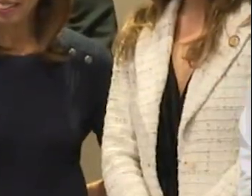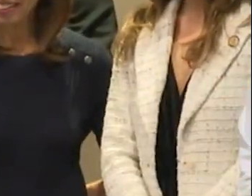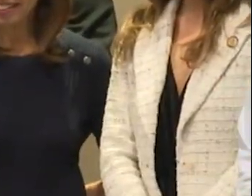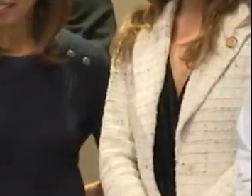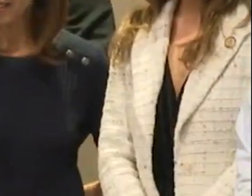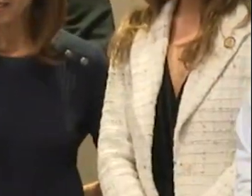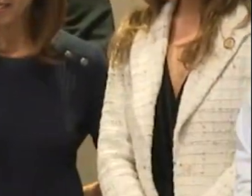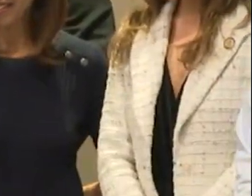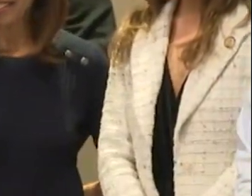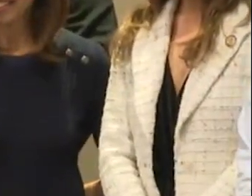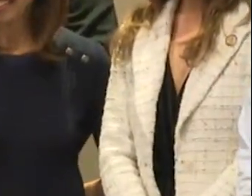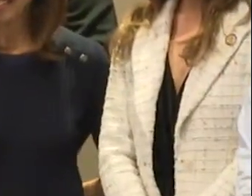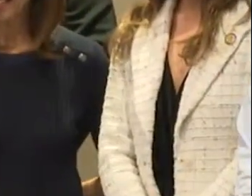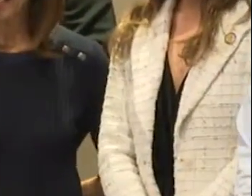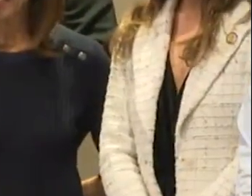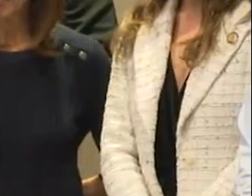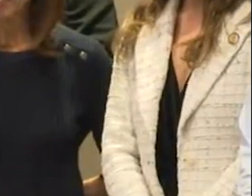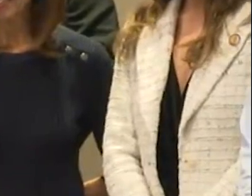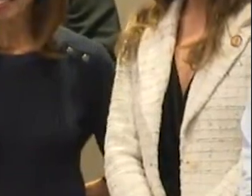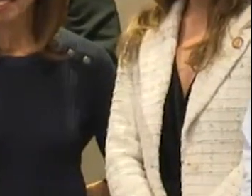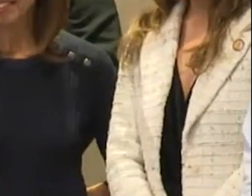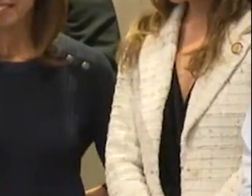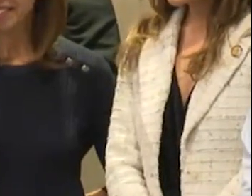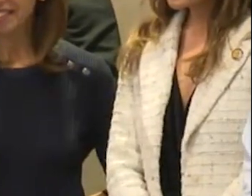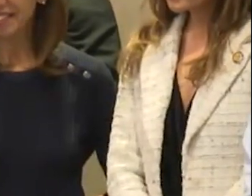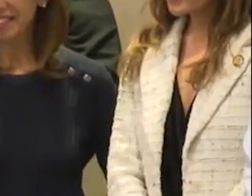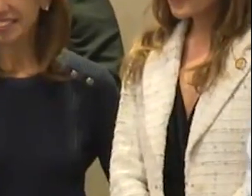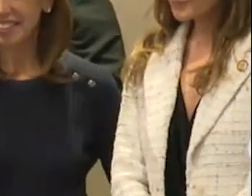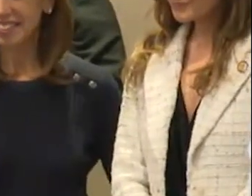All the bills are listed on this.